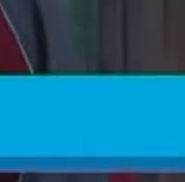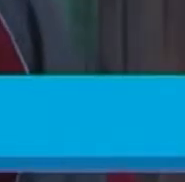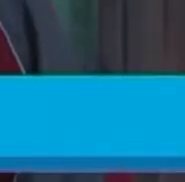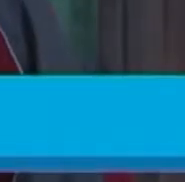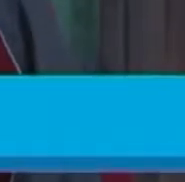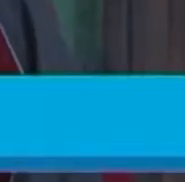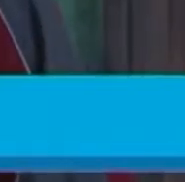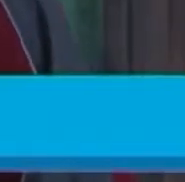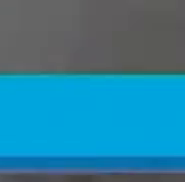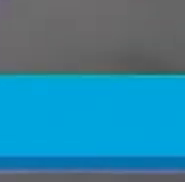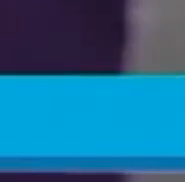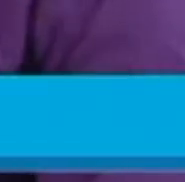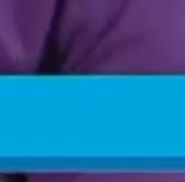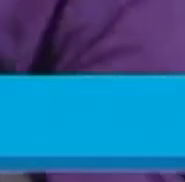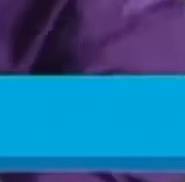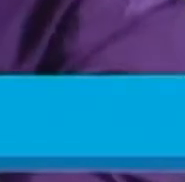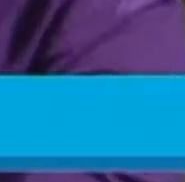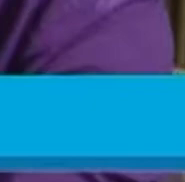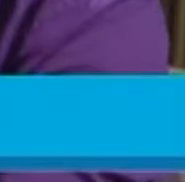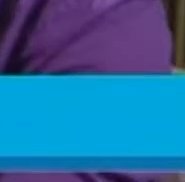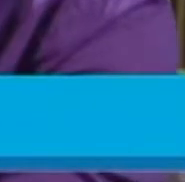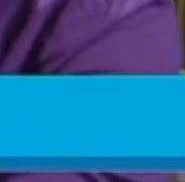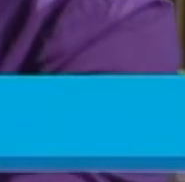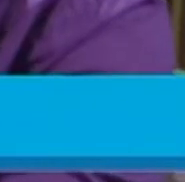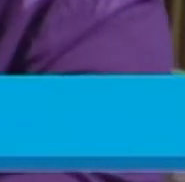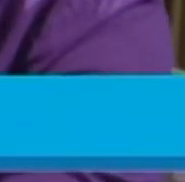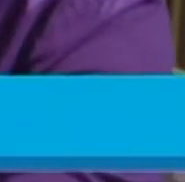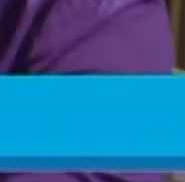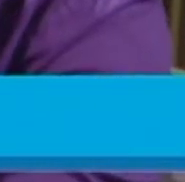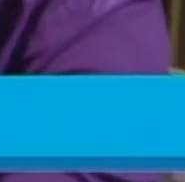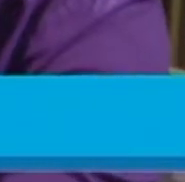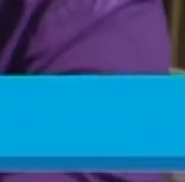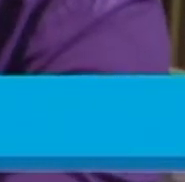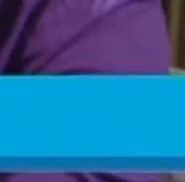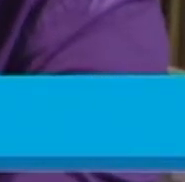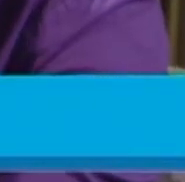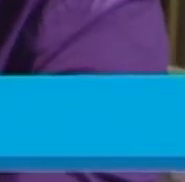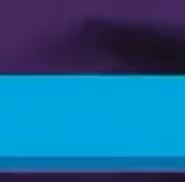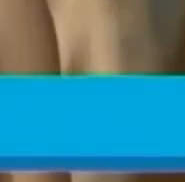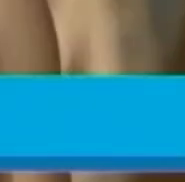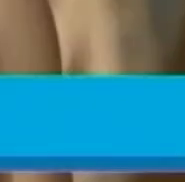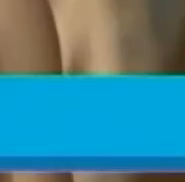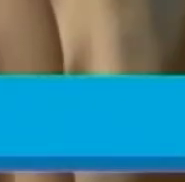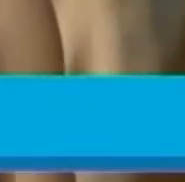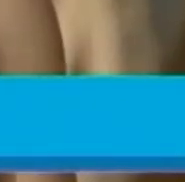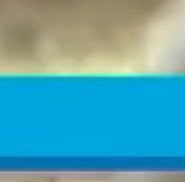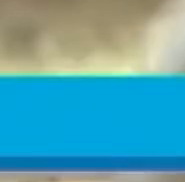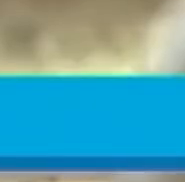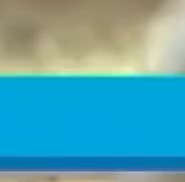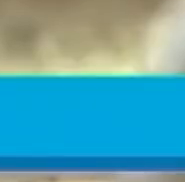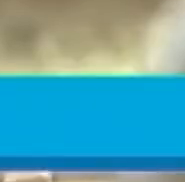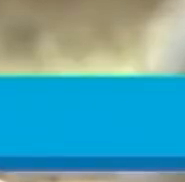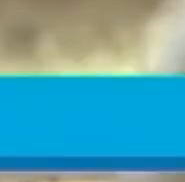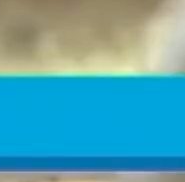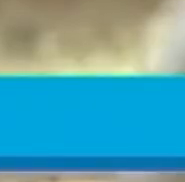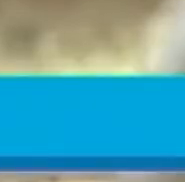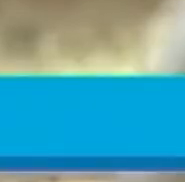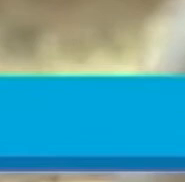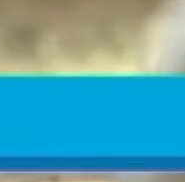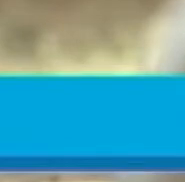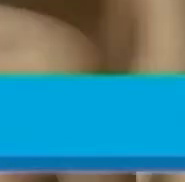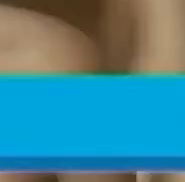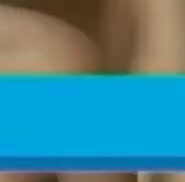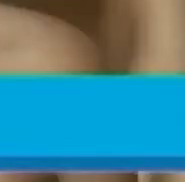uwa fight hivyo. What did you want anyway? He didn't help out when we were for free. I'm not judging you. Everyone else